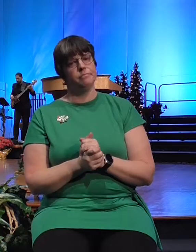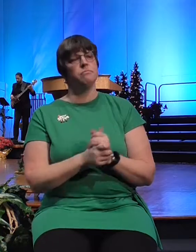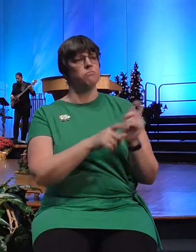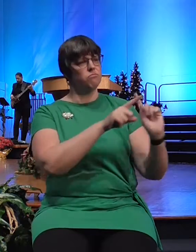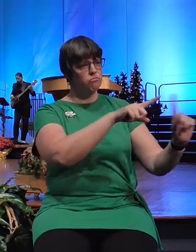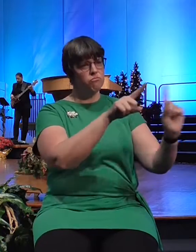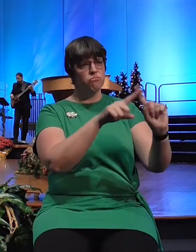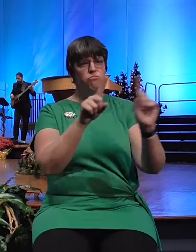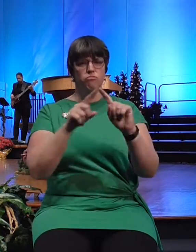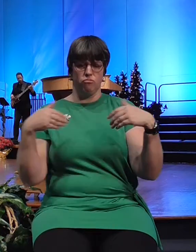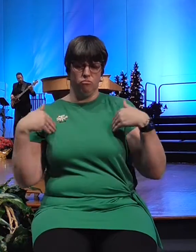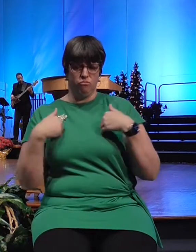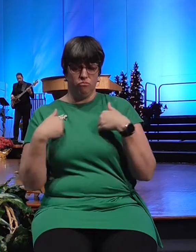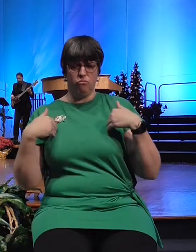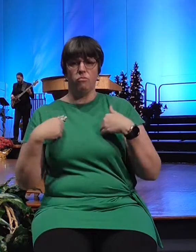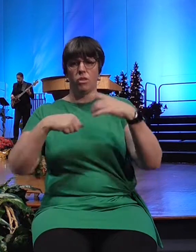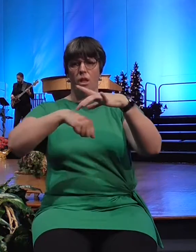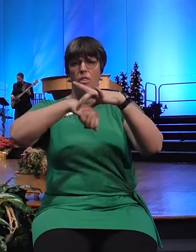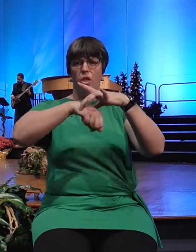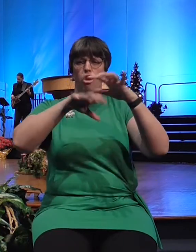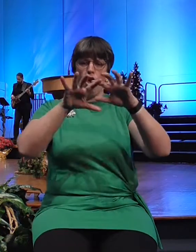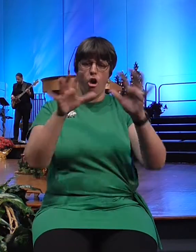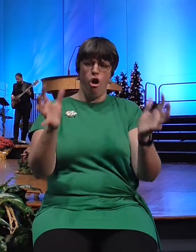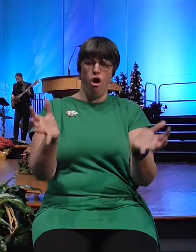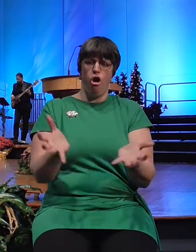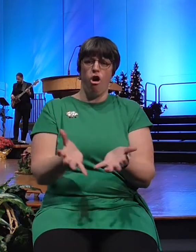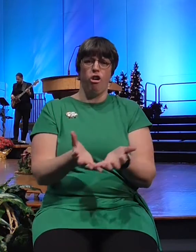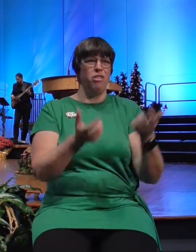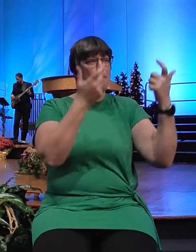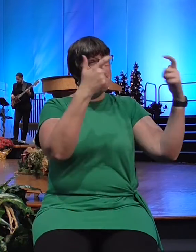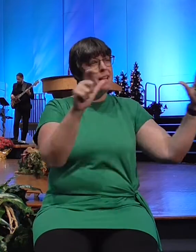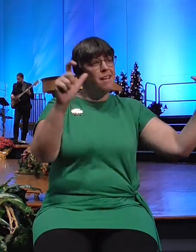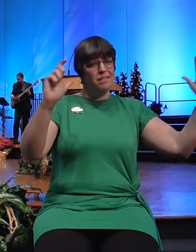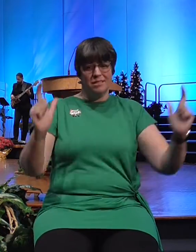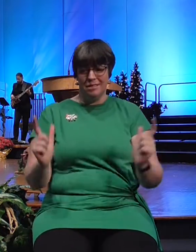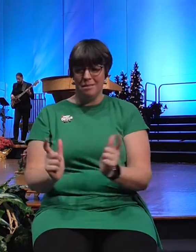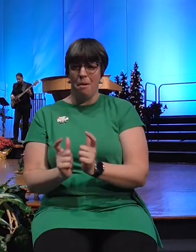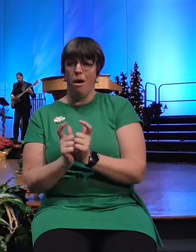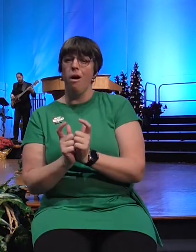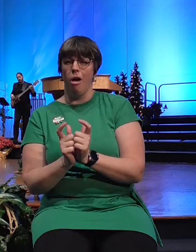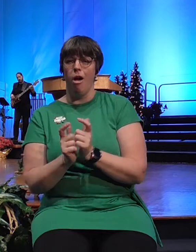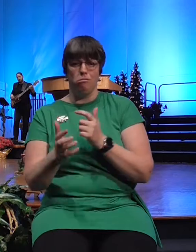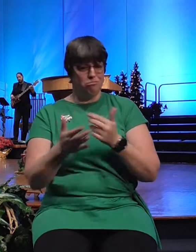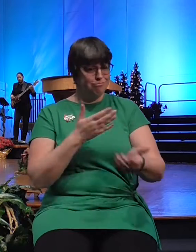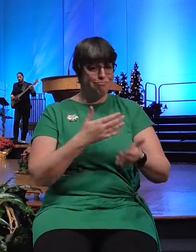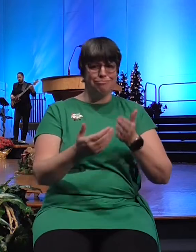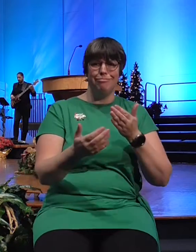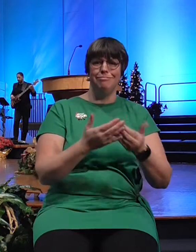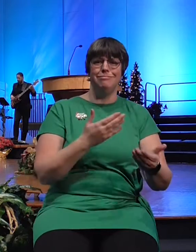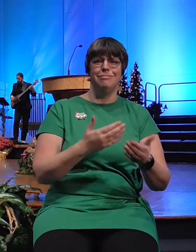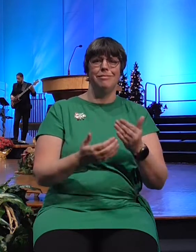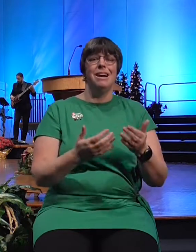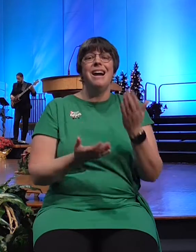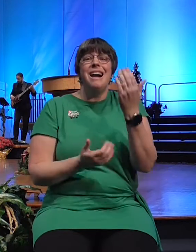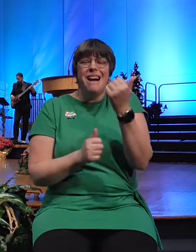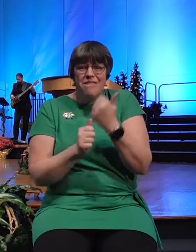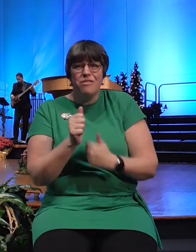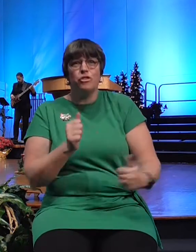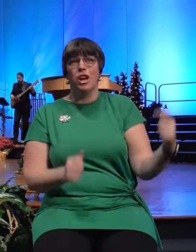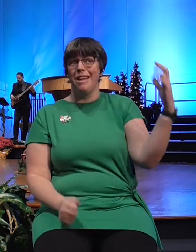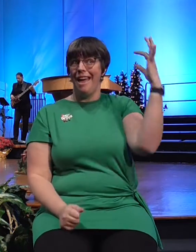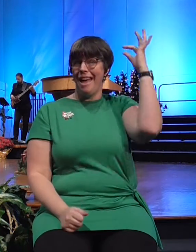Creatures of the earth, big and small, and every hair on my